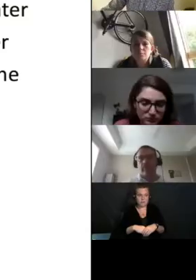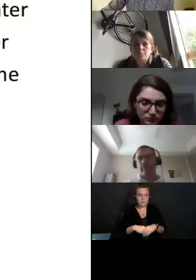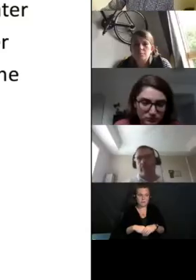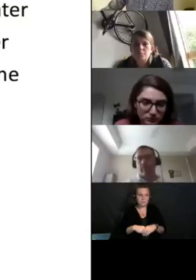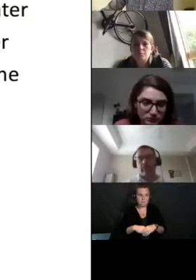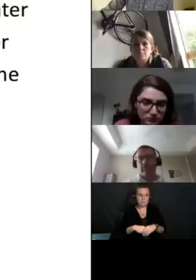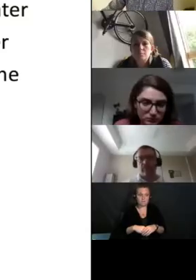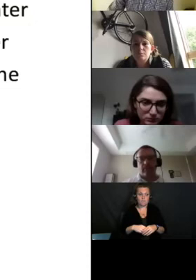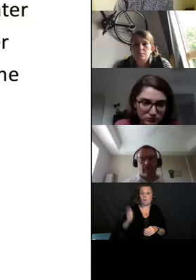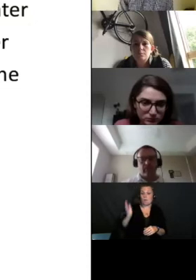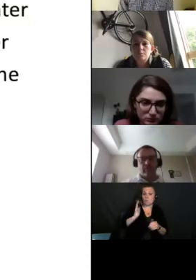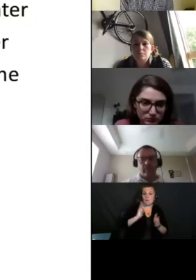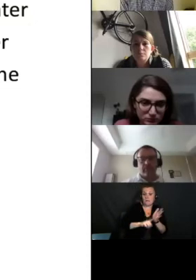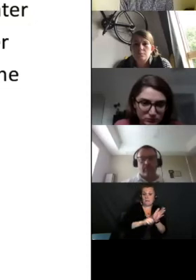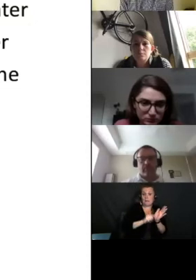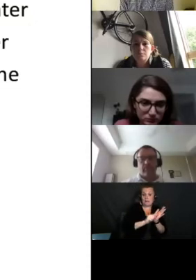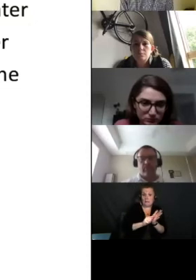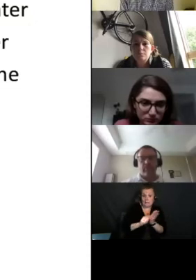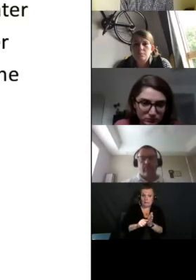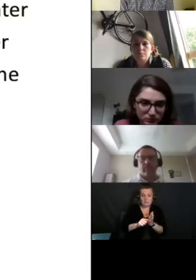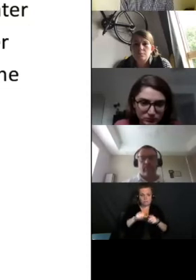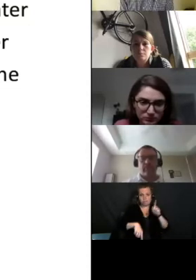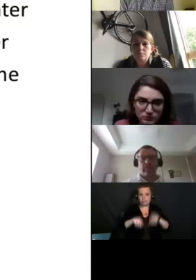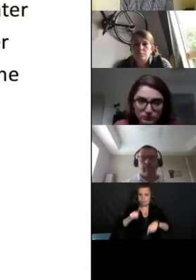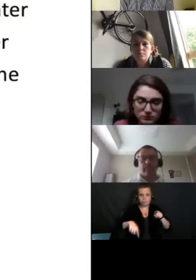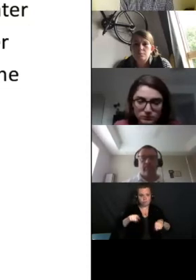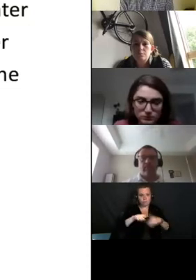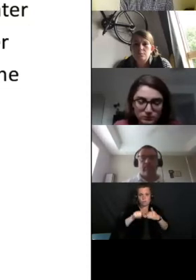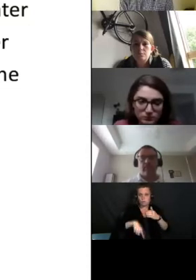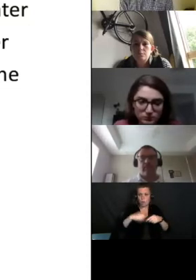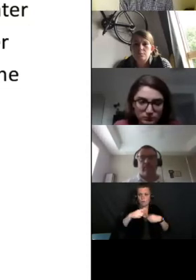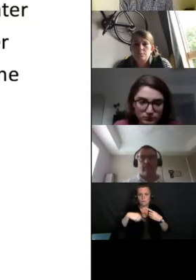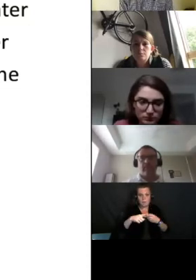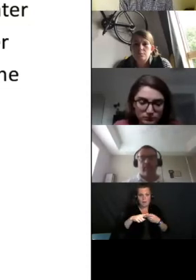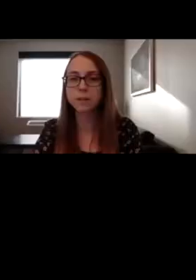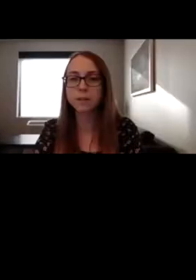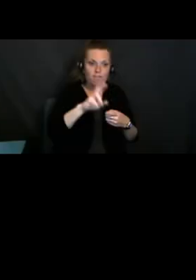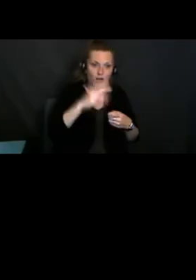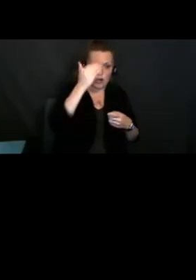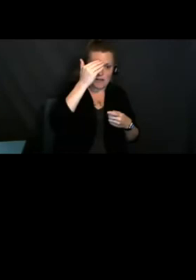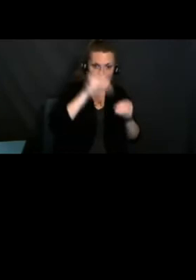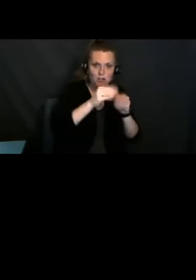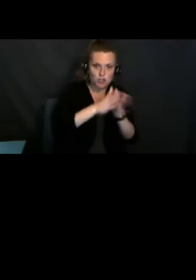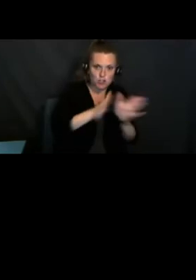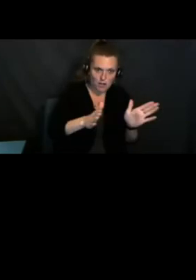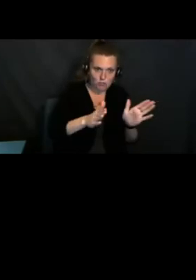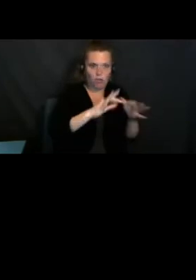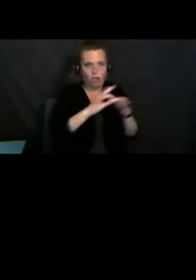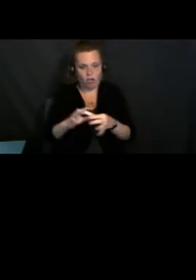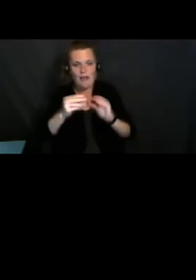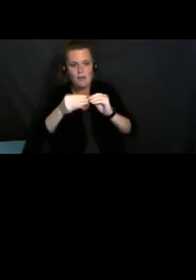previous studies have reported inconsistent results regarding the relation between finger knowledge in general and